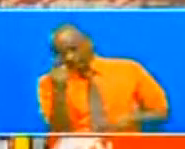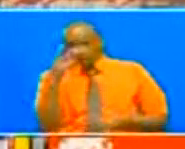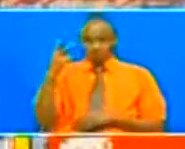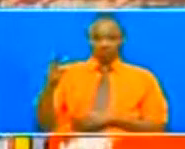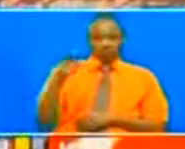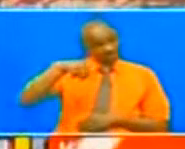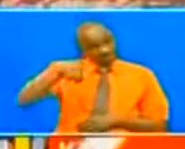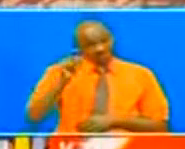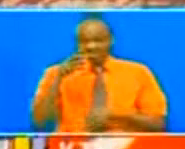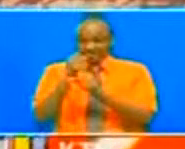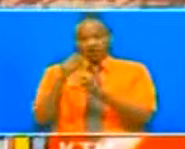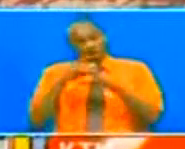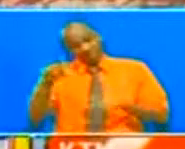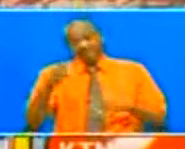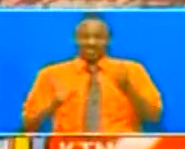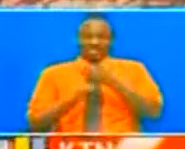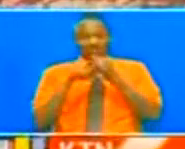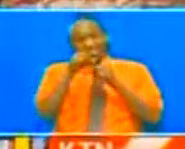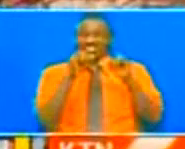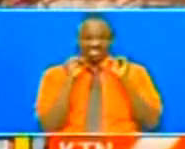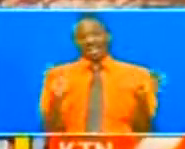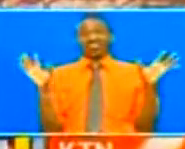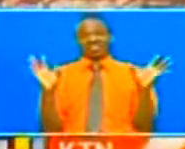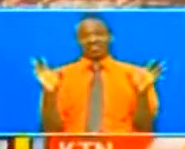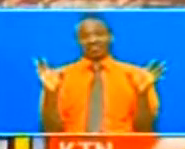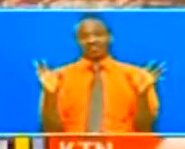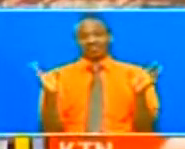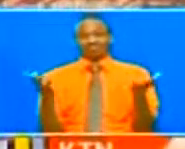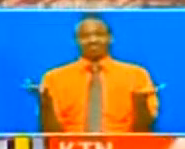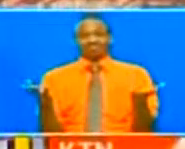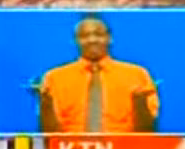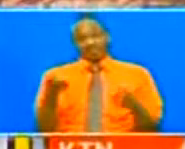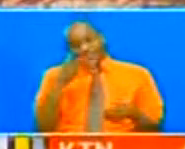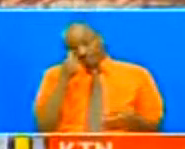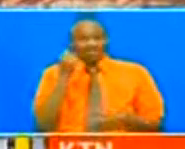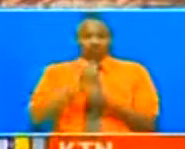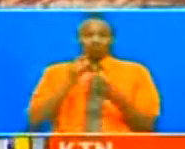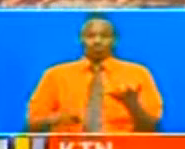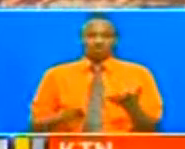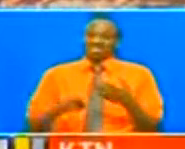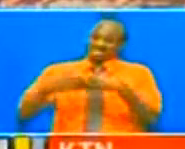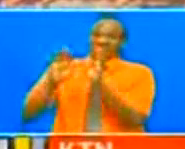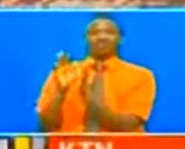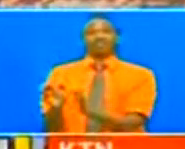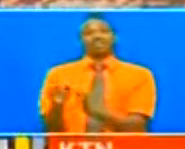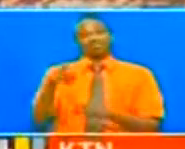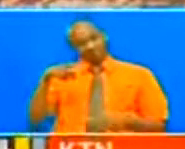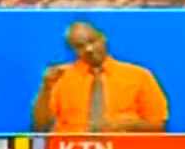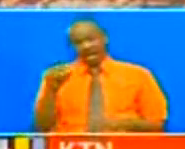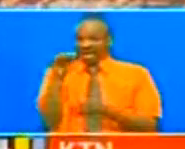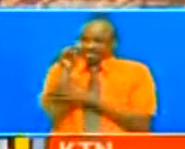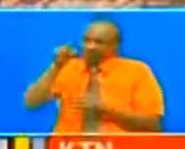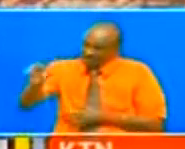stakeholders not support what the majority are saying, then the best we can say is really to plead for them